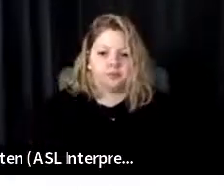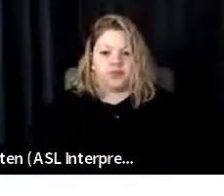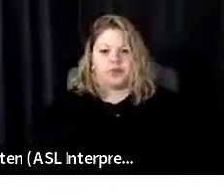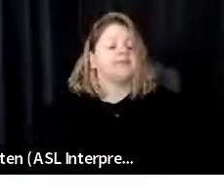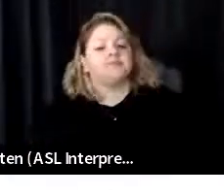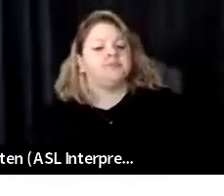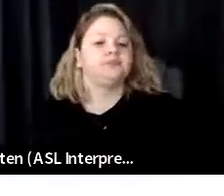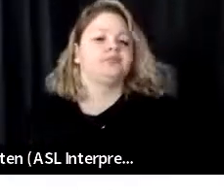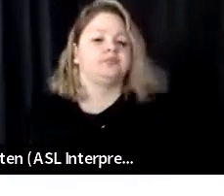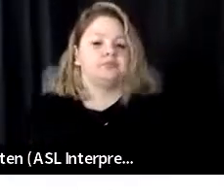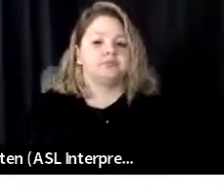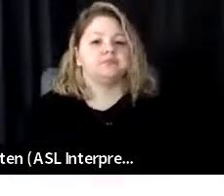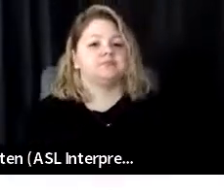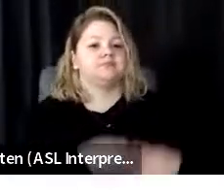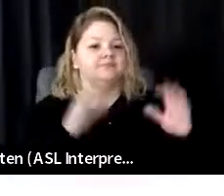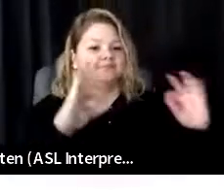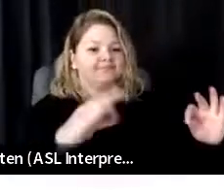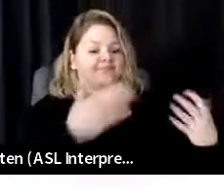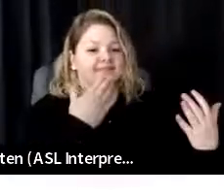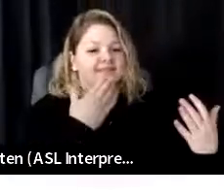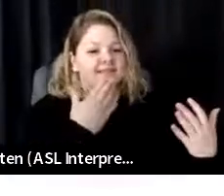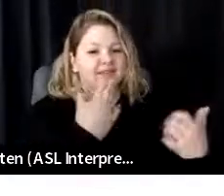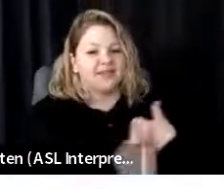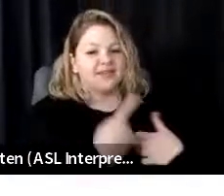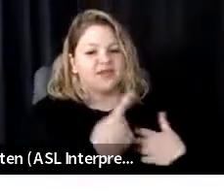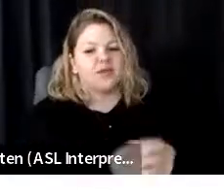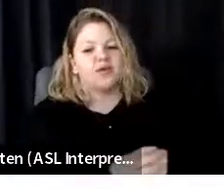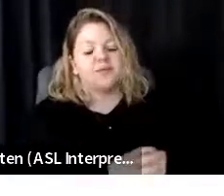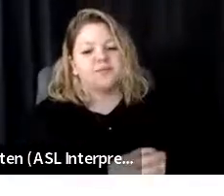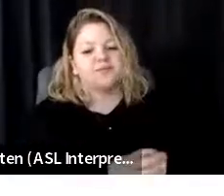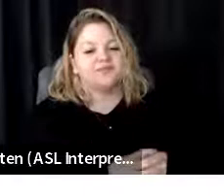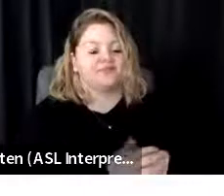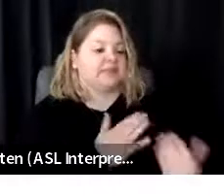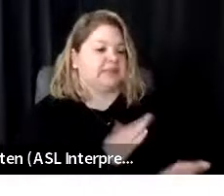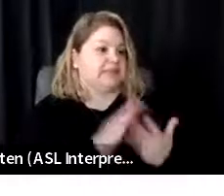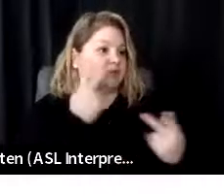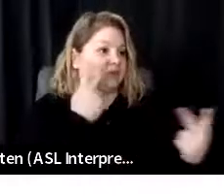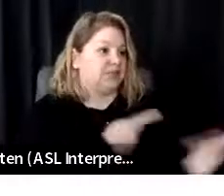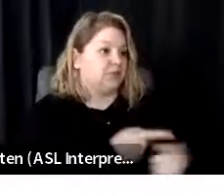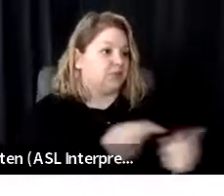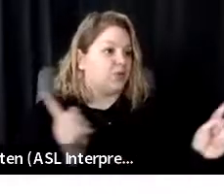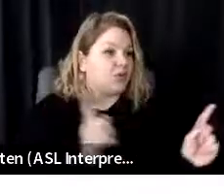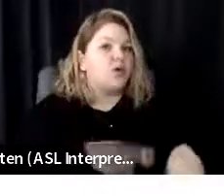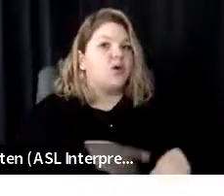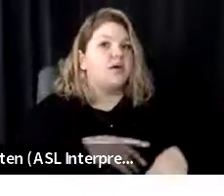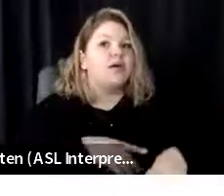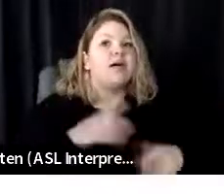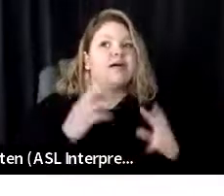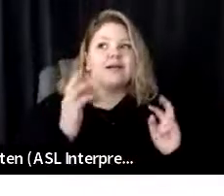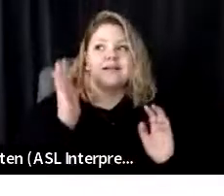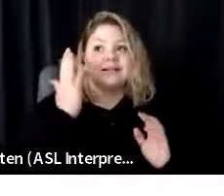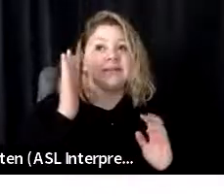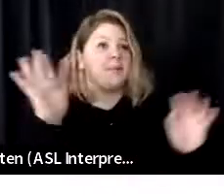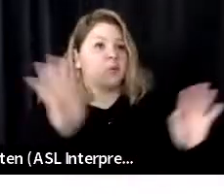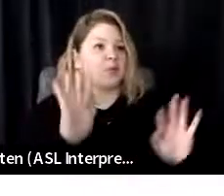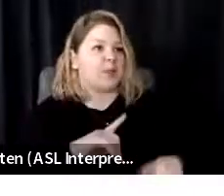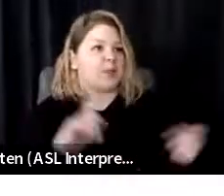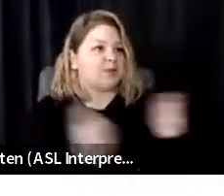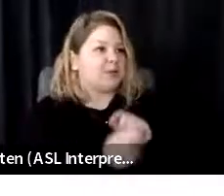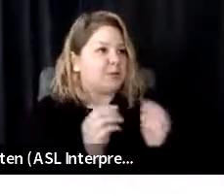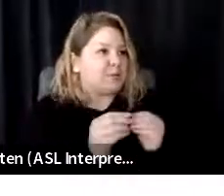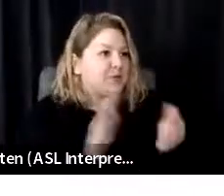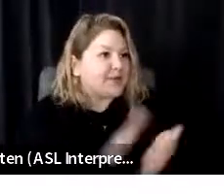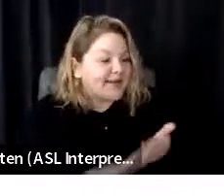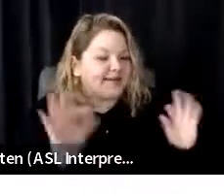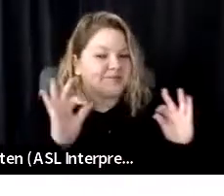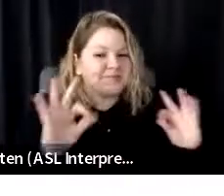Great. Thank you, everyone. Happy to see you all. Hopefully warmer weather is coming up. So I will